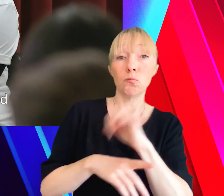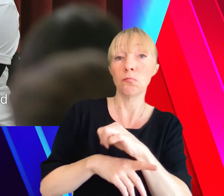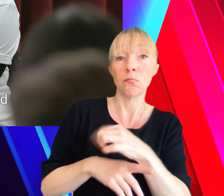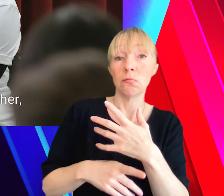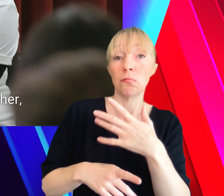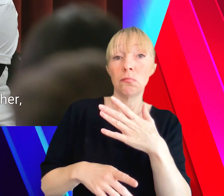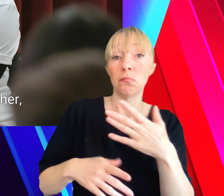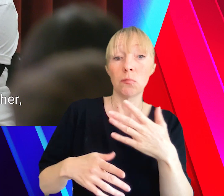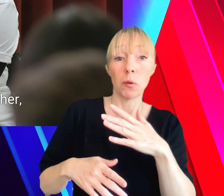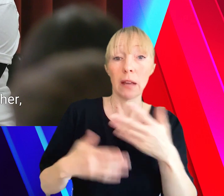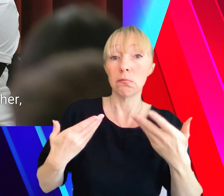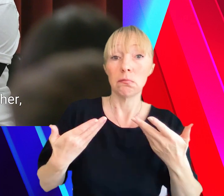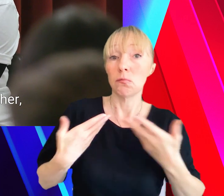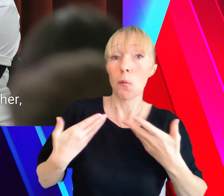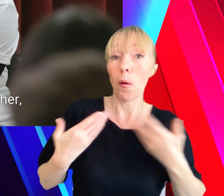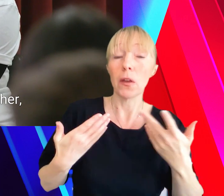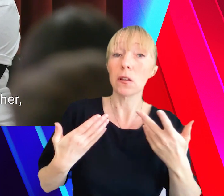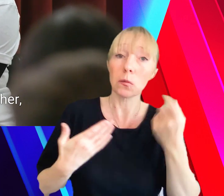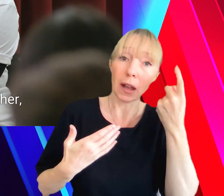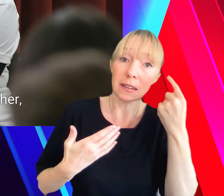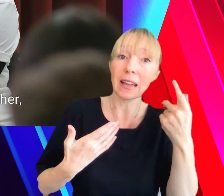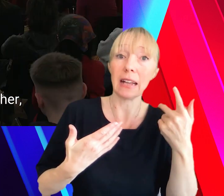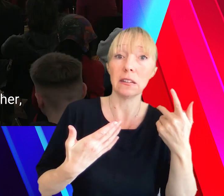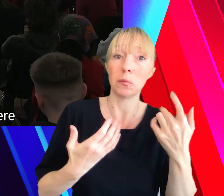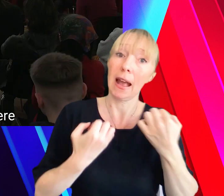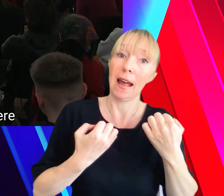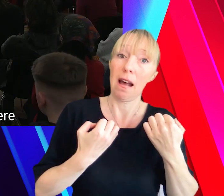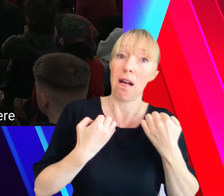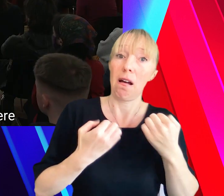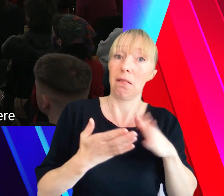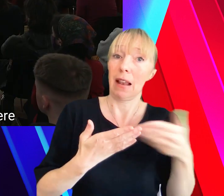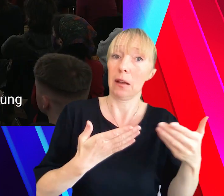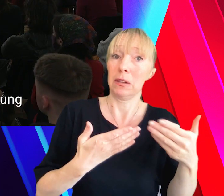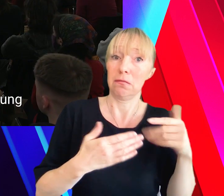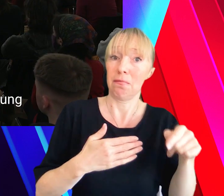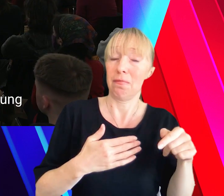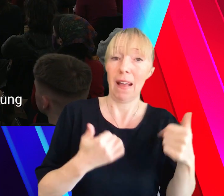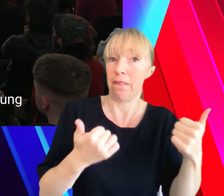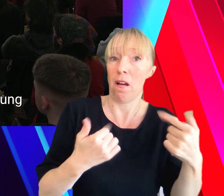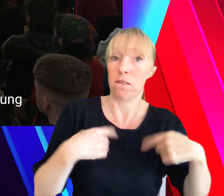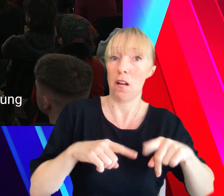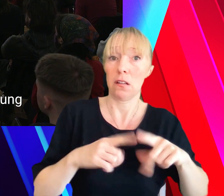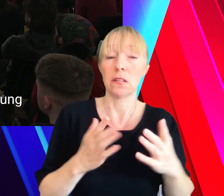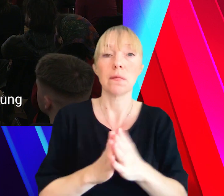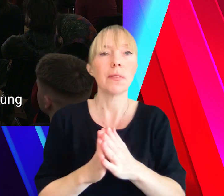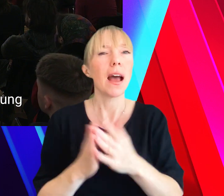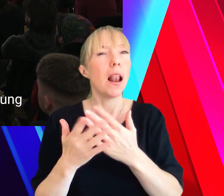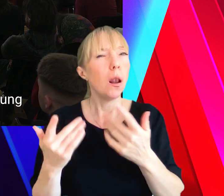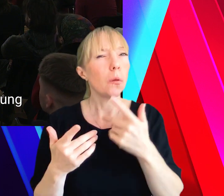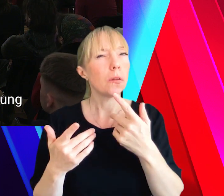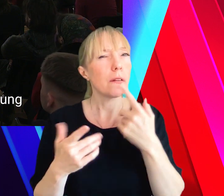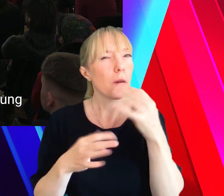we understand that we have this language with each other and that's enough. There's loads that I want to get into there about like what we can do to